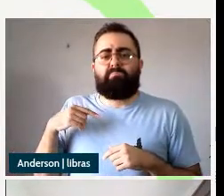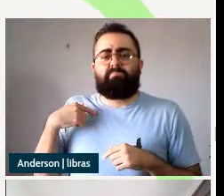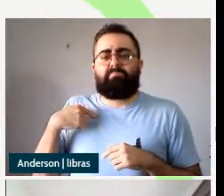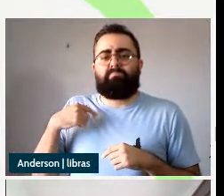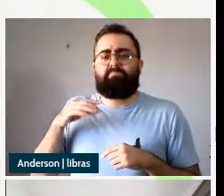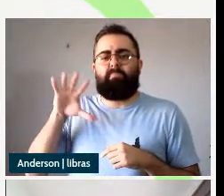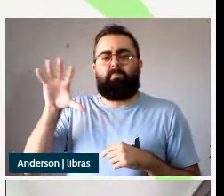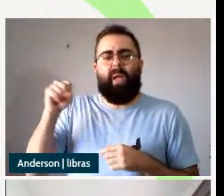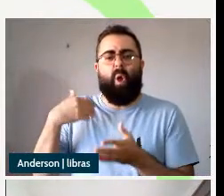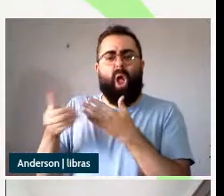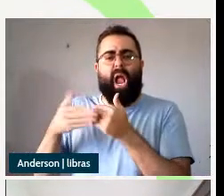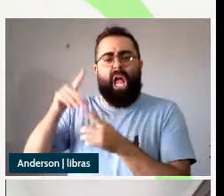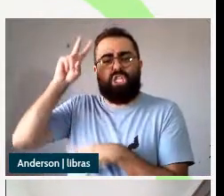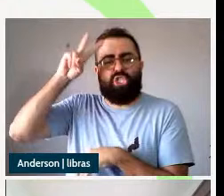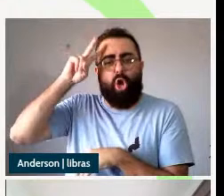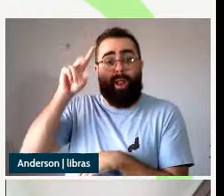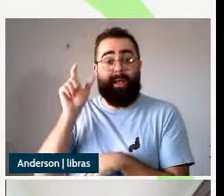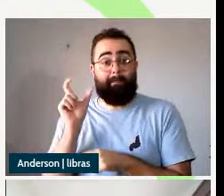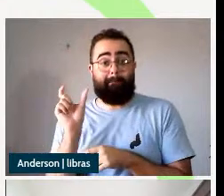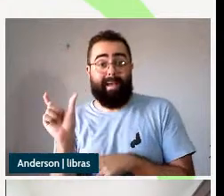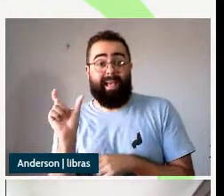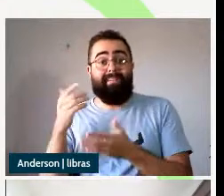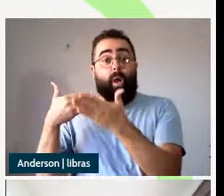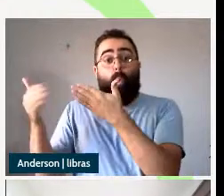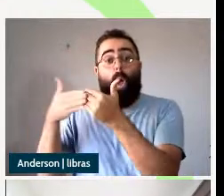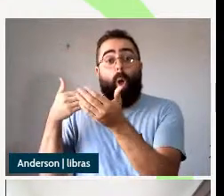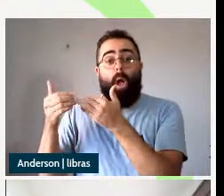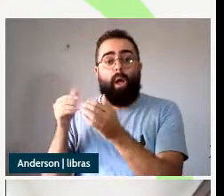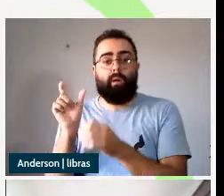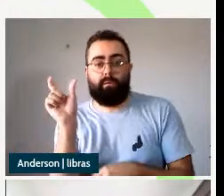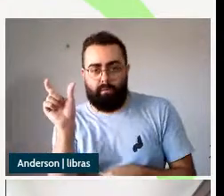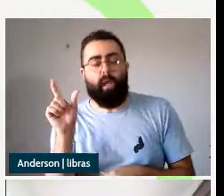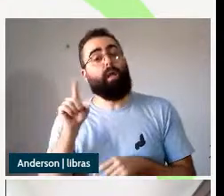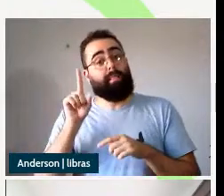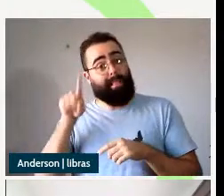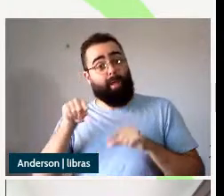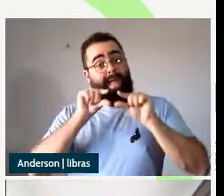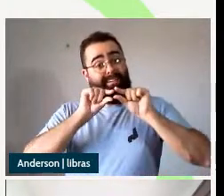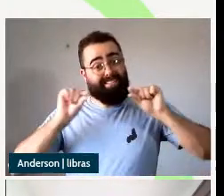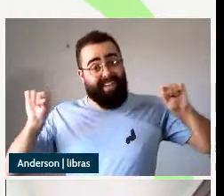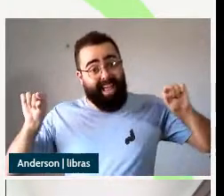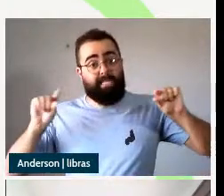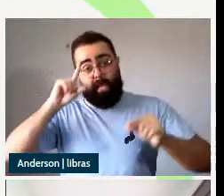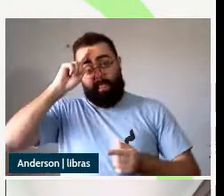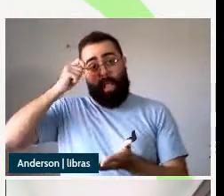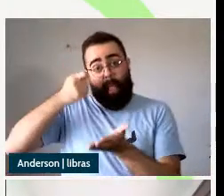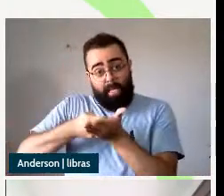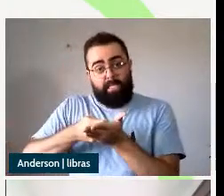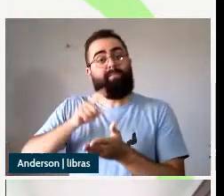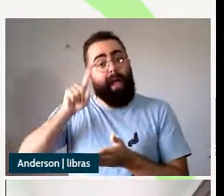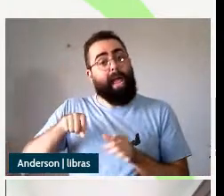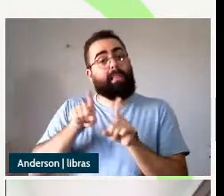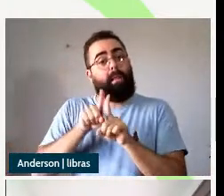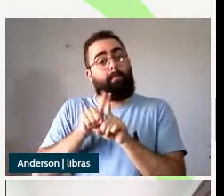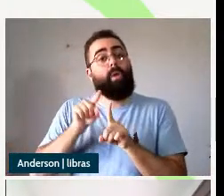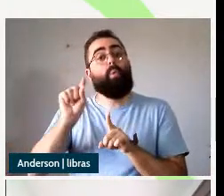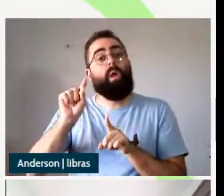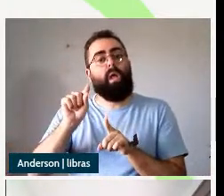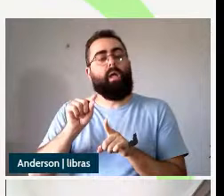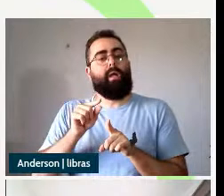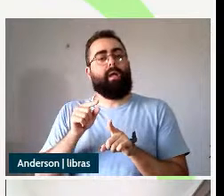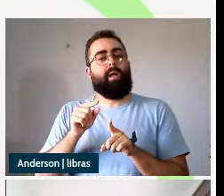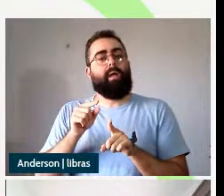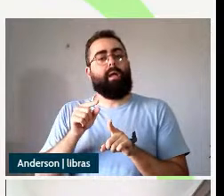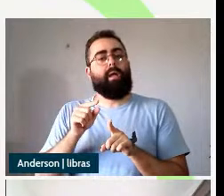I have something that is a declarative sentence. It's a speech act. And it's, if we